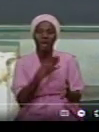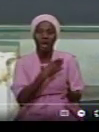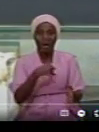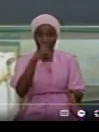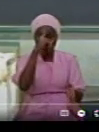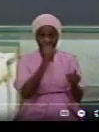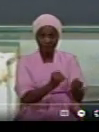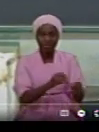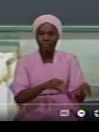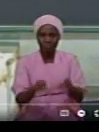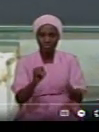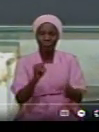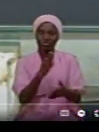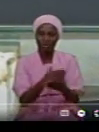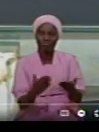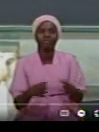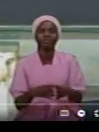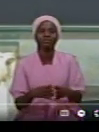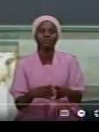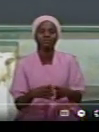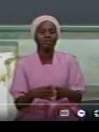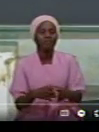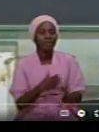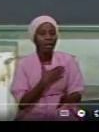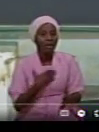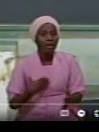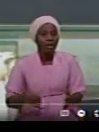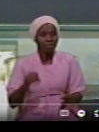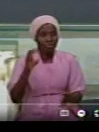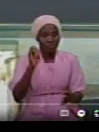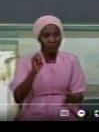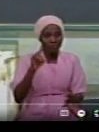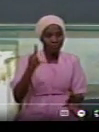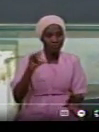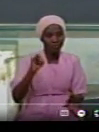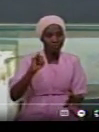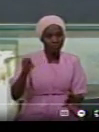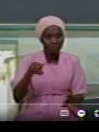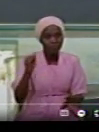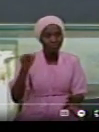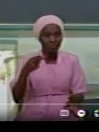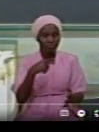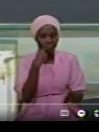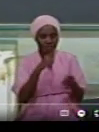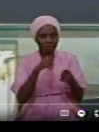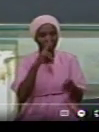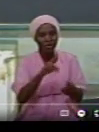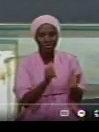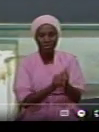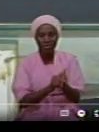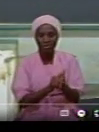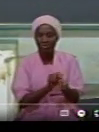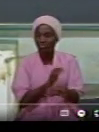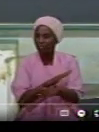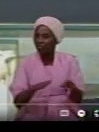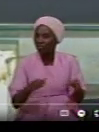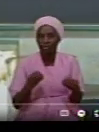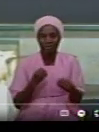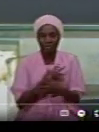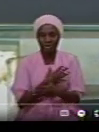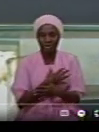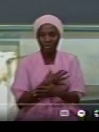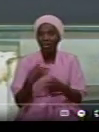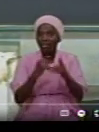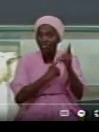something. And Elijah said unto her, fear not. And the Lord is saying to you today,